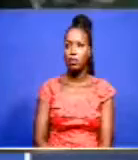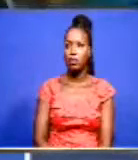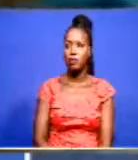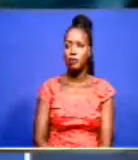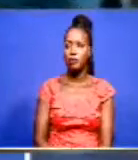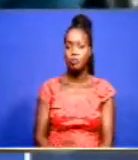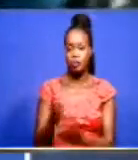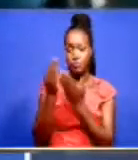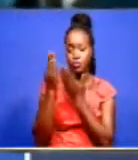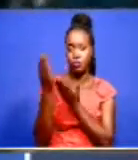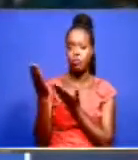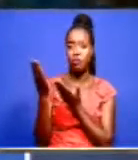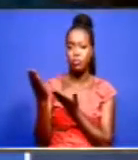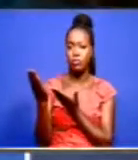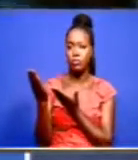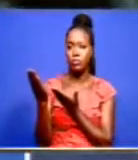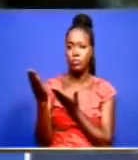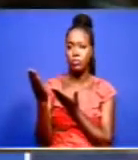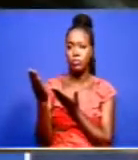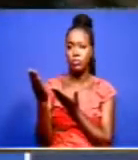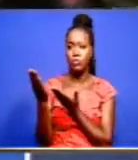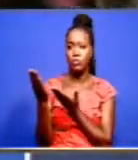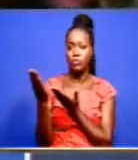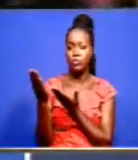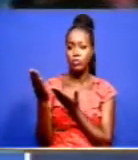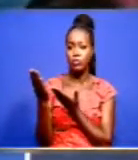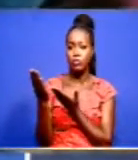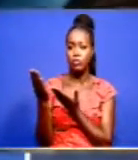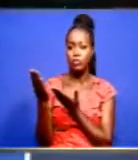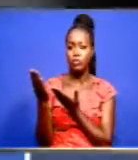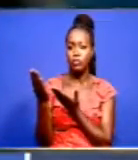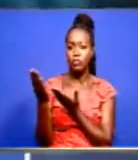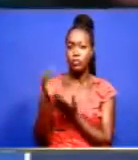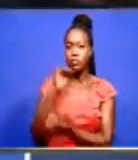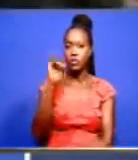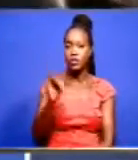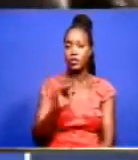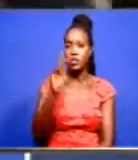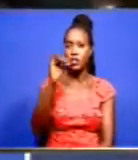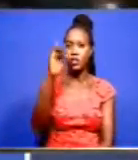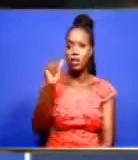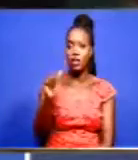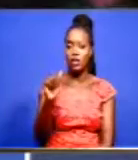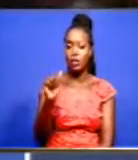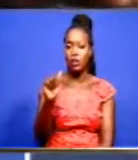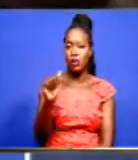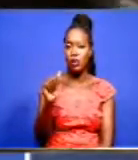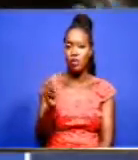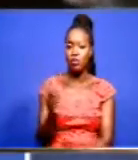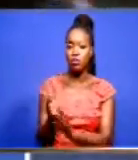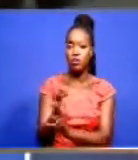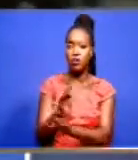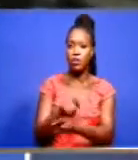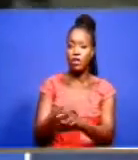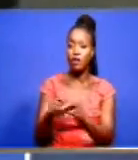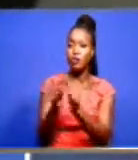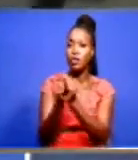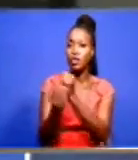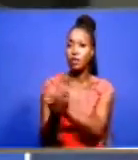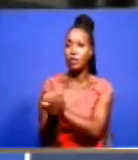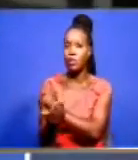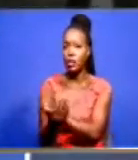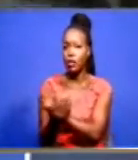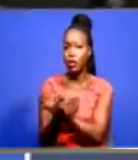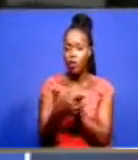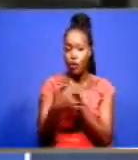President Suluhu official plane touched down at the Jomo Kenyatta International Airport shortly before 10 a.m. and proceeded to